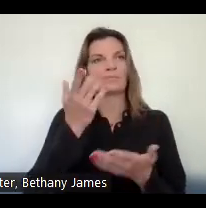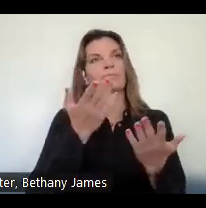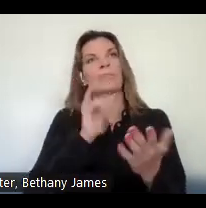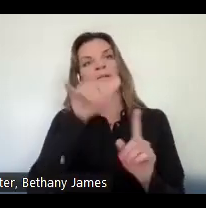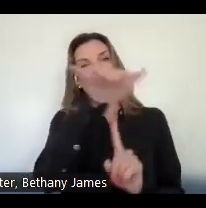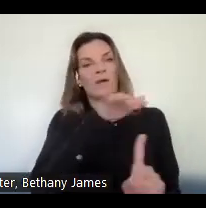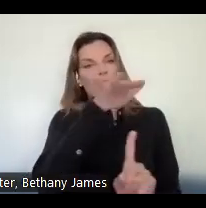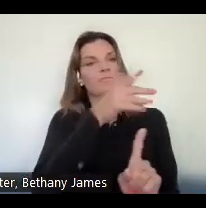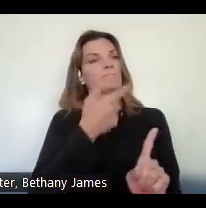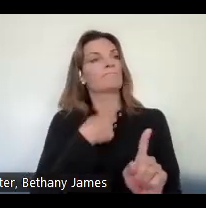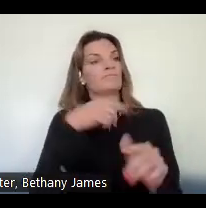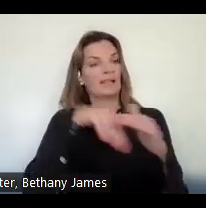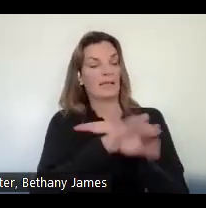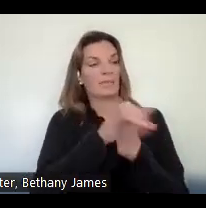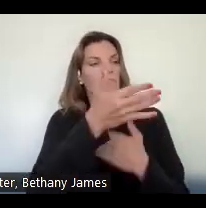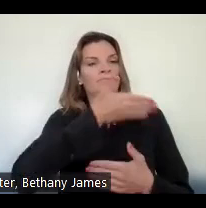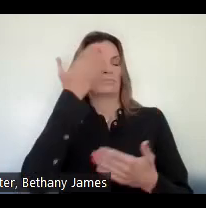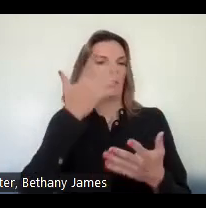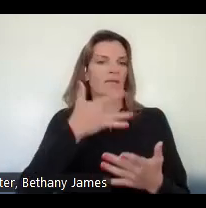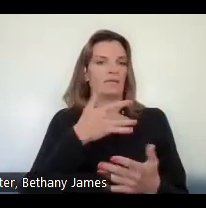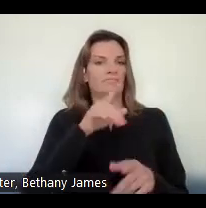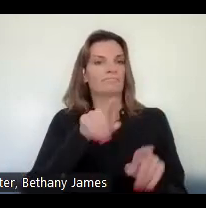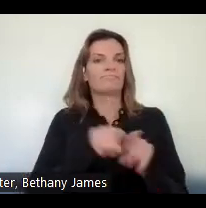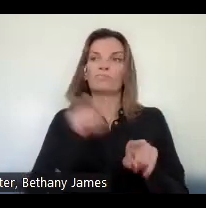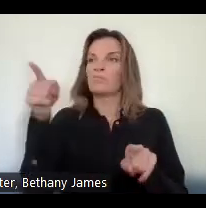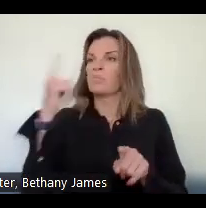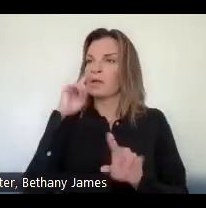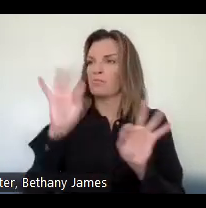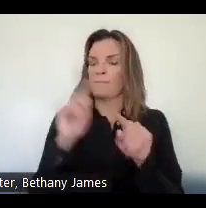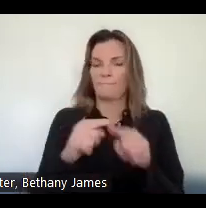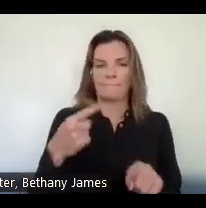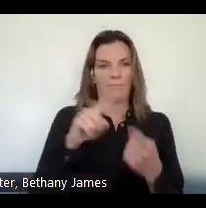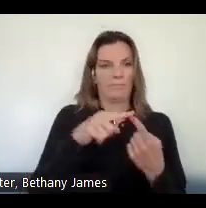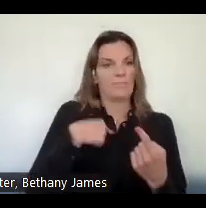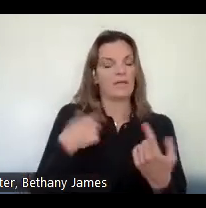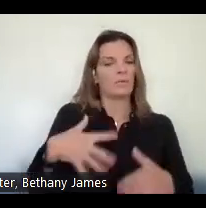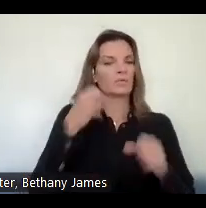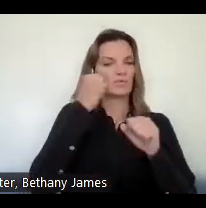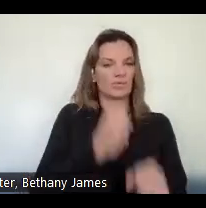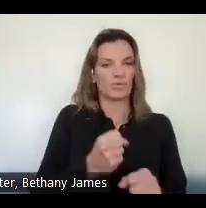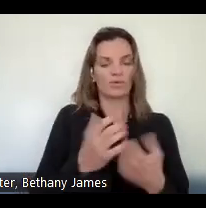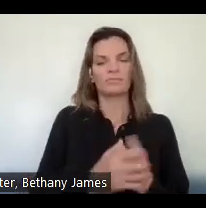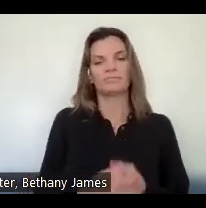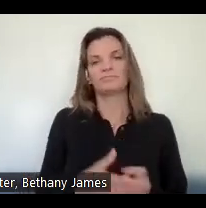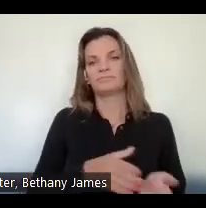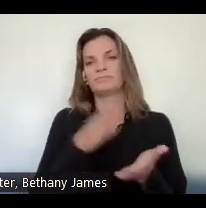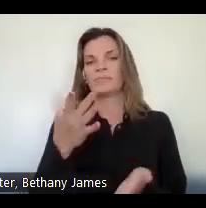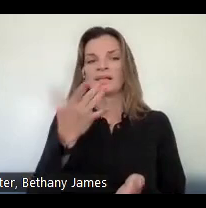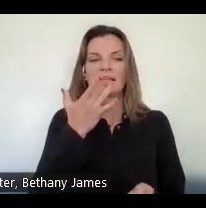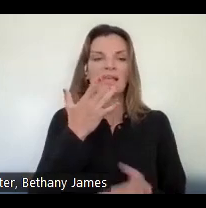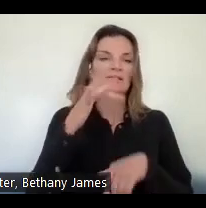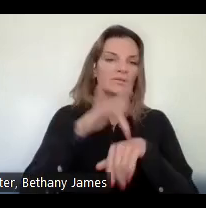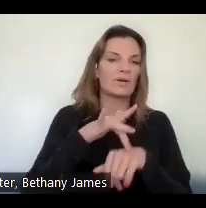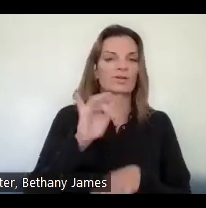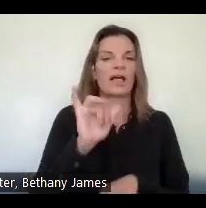the smell itself is overwhelming. Sense of taste and touch, those textures of certain foods. So you will find